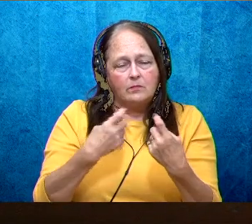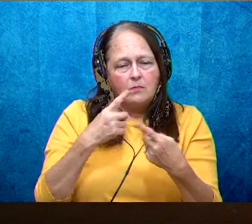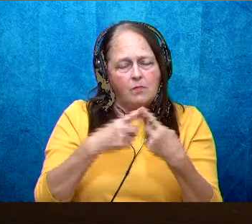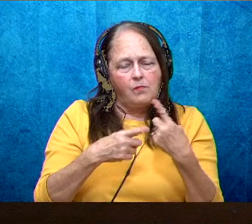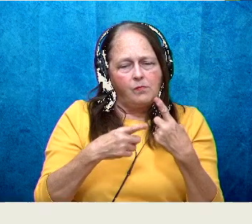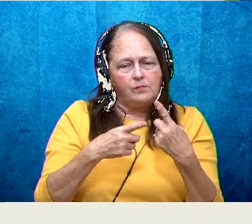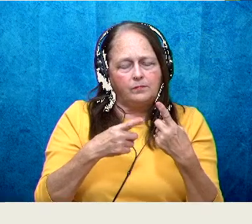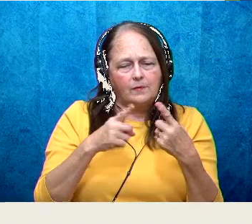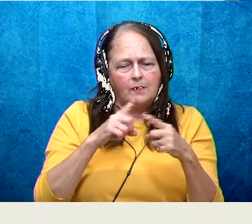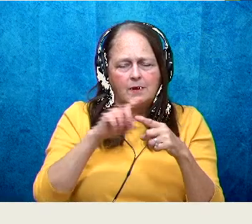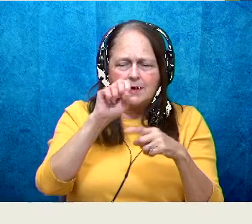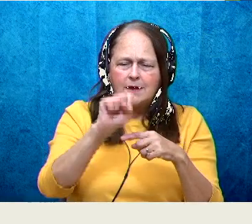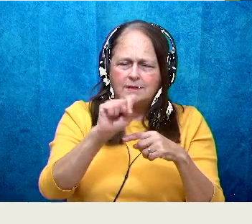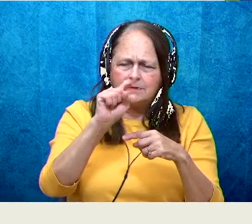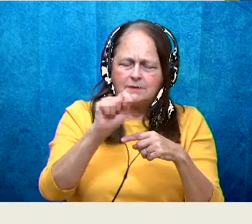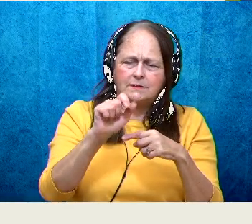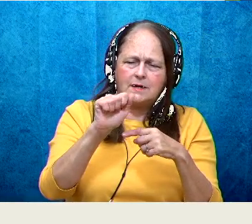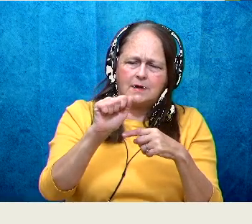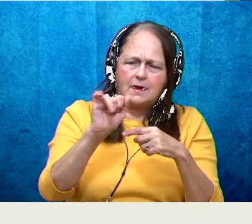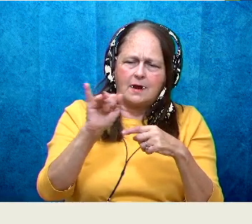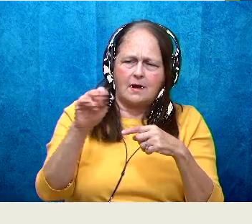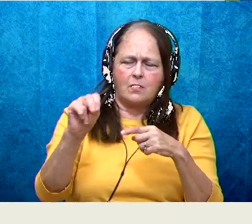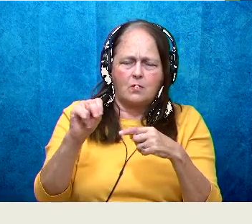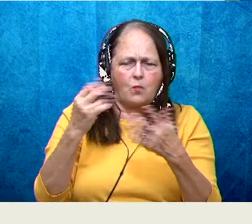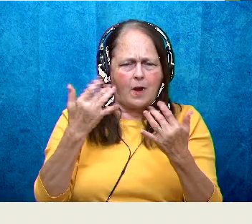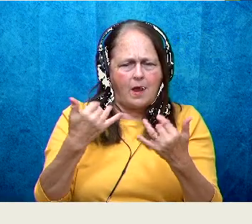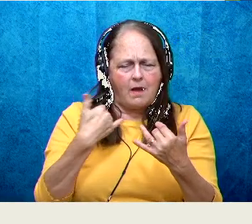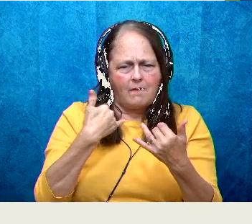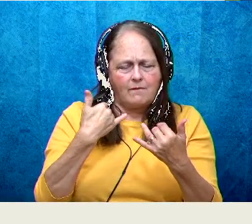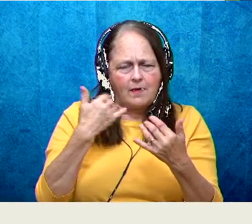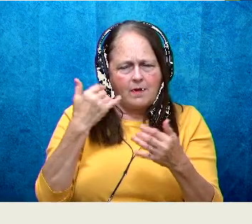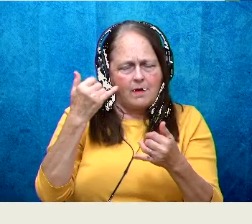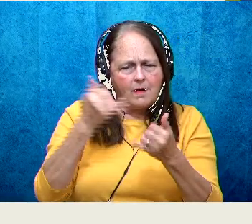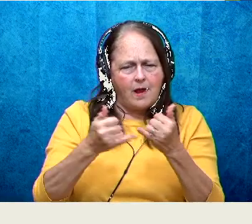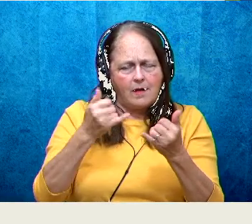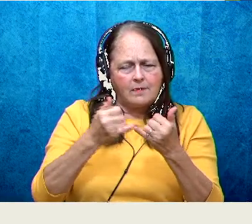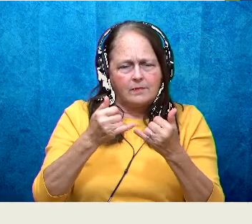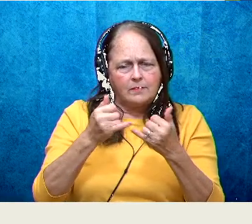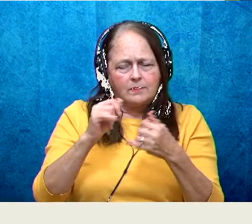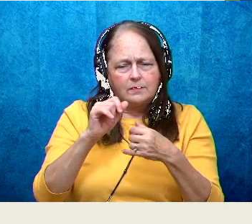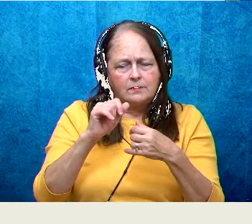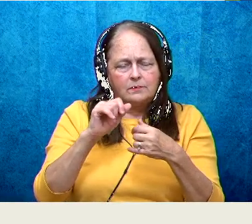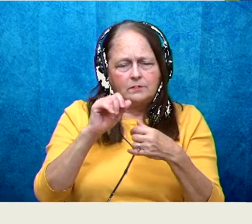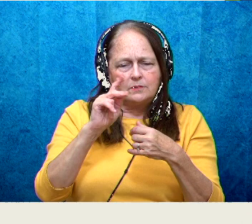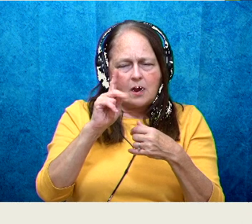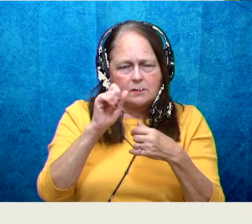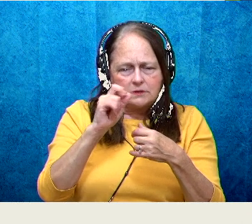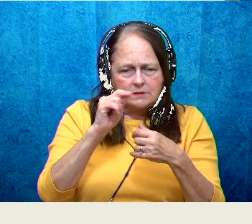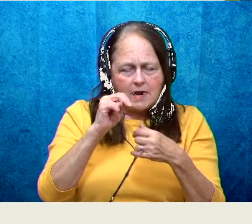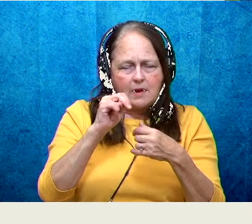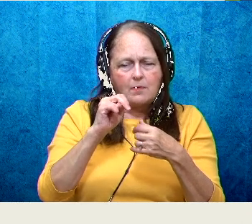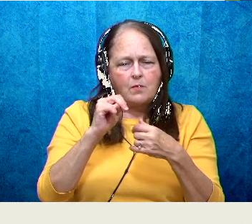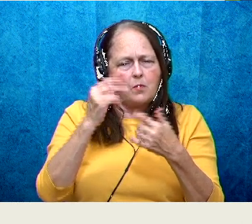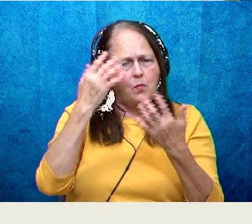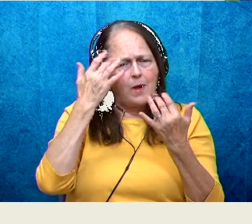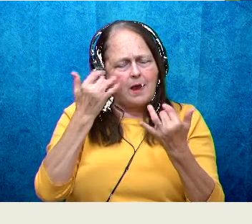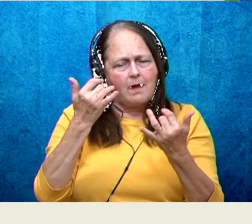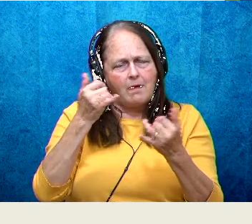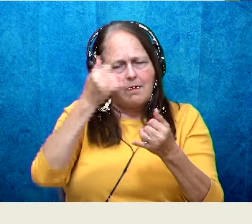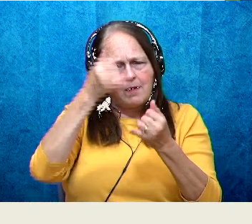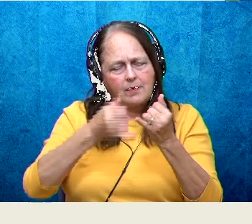all the stands? I know that you heard it, Kazakhstan, Tajikistan. Well,